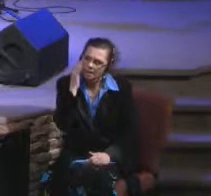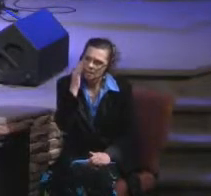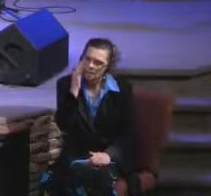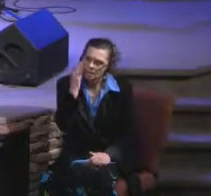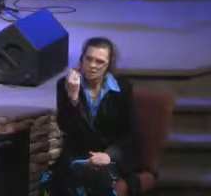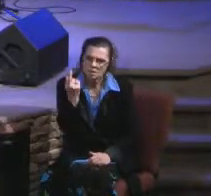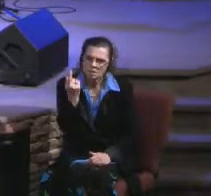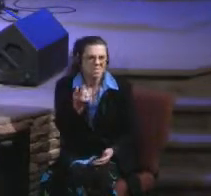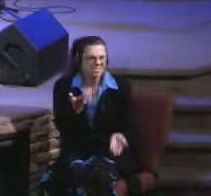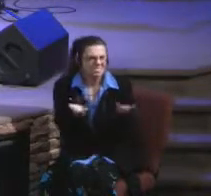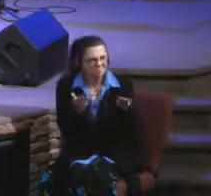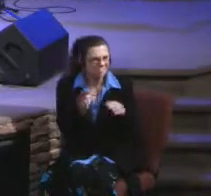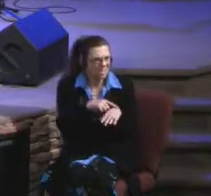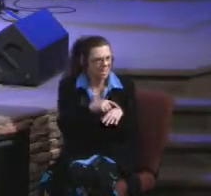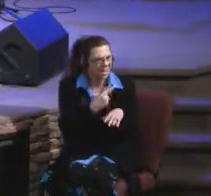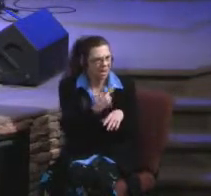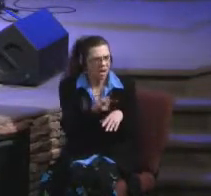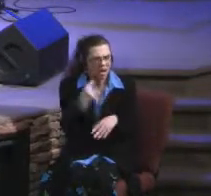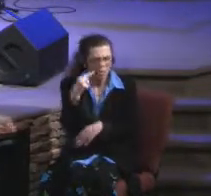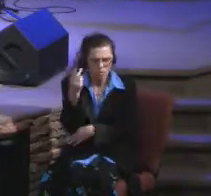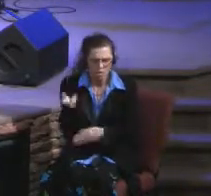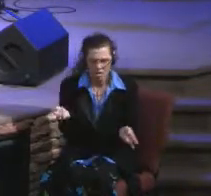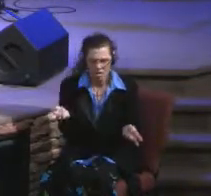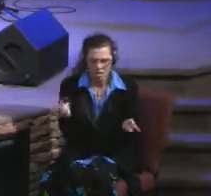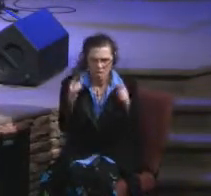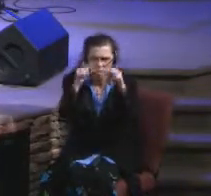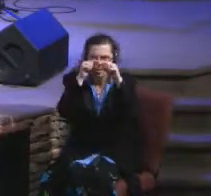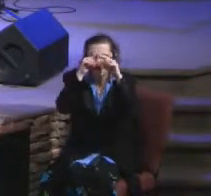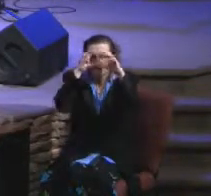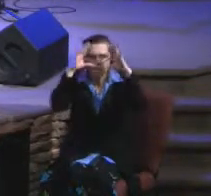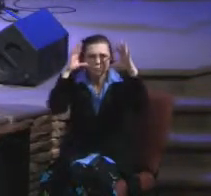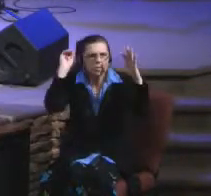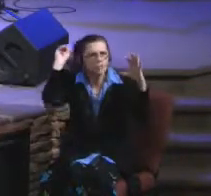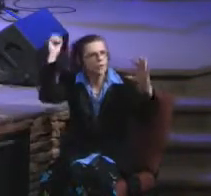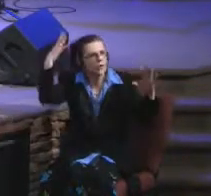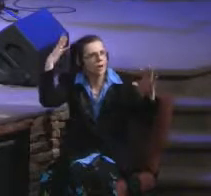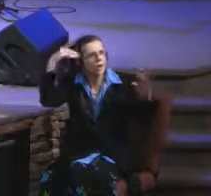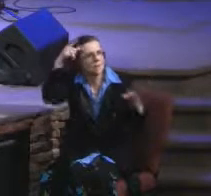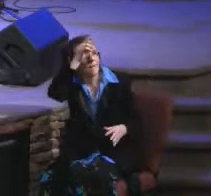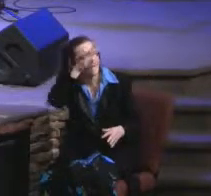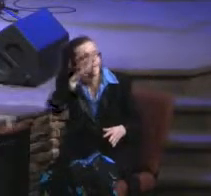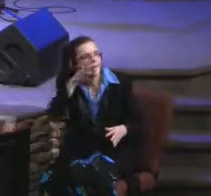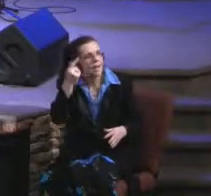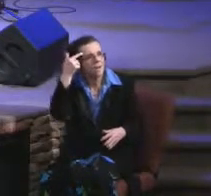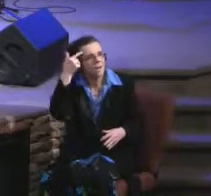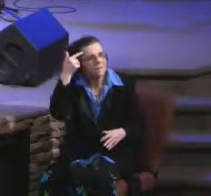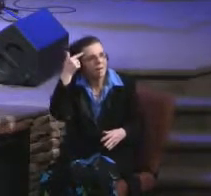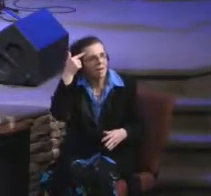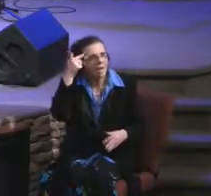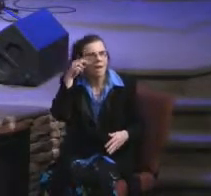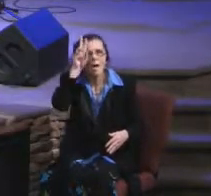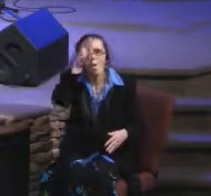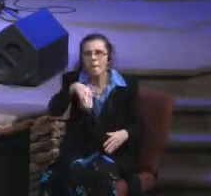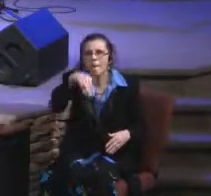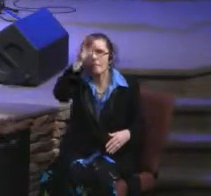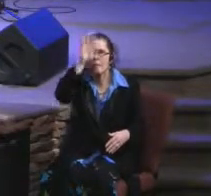we oftentimes get this picture of grace and God in our mind, and we paint